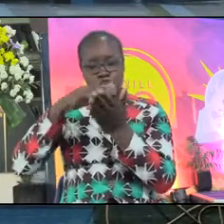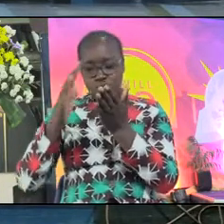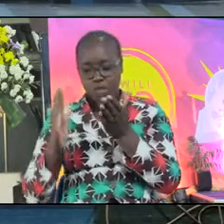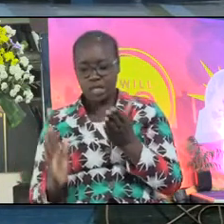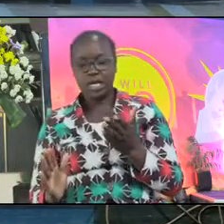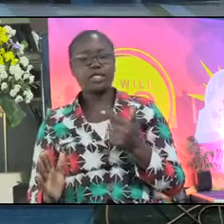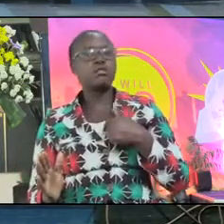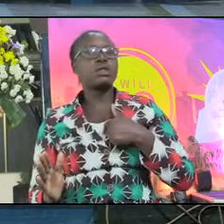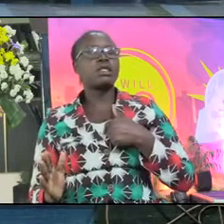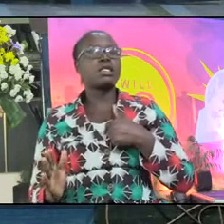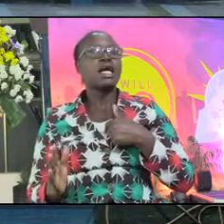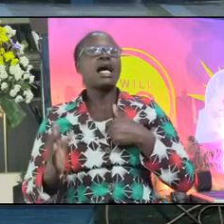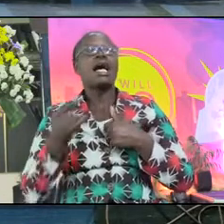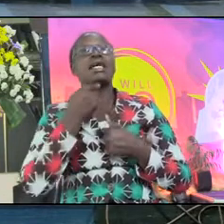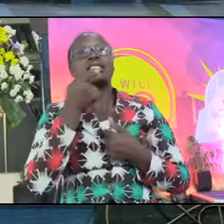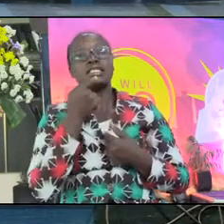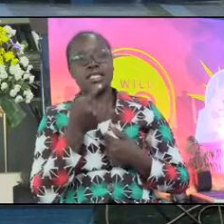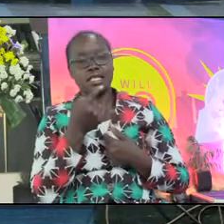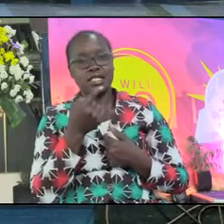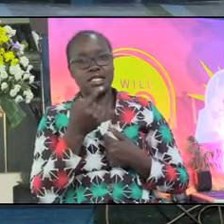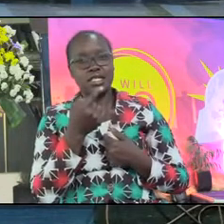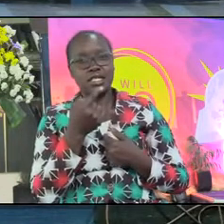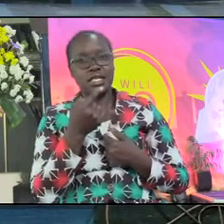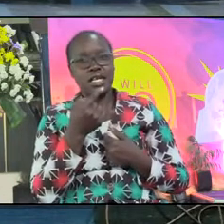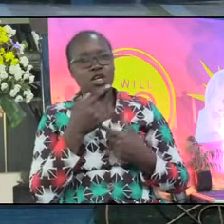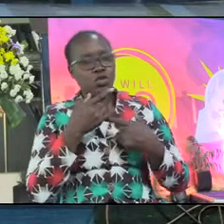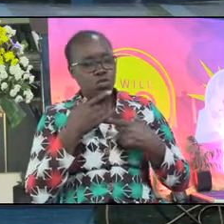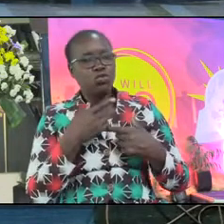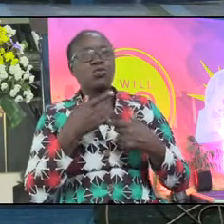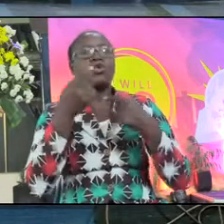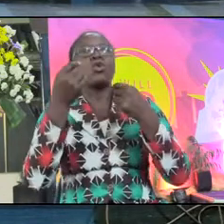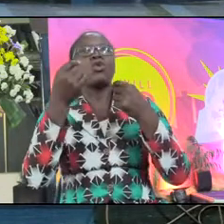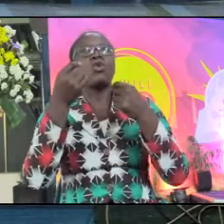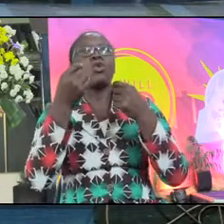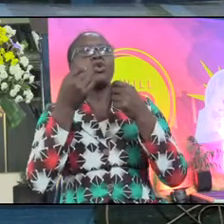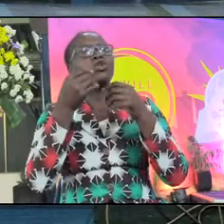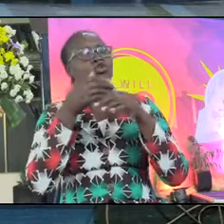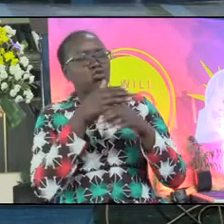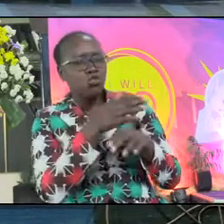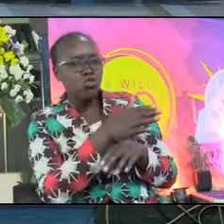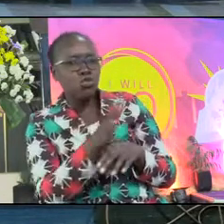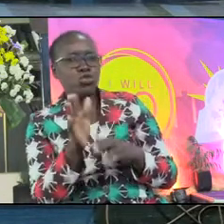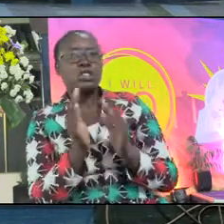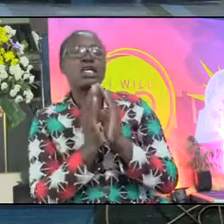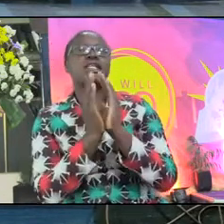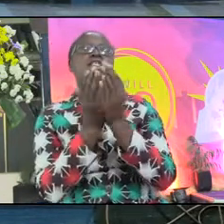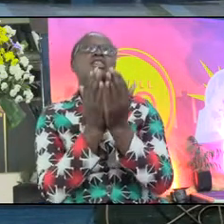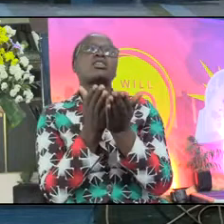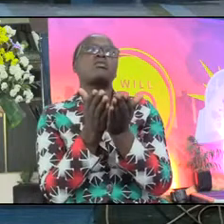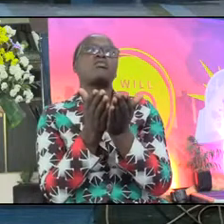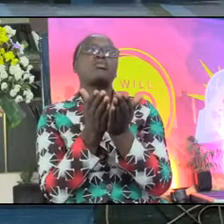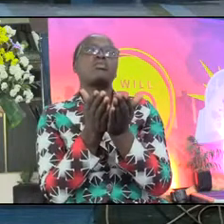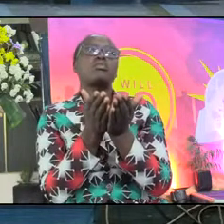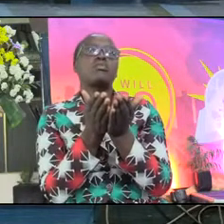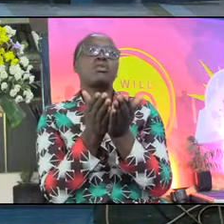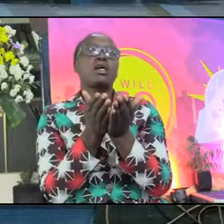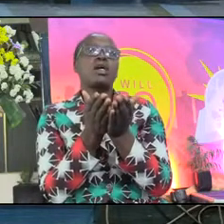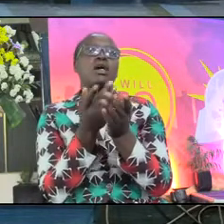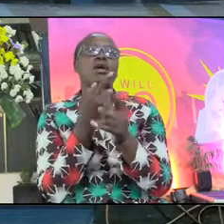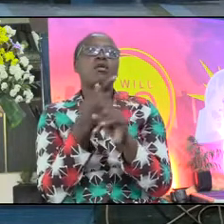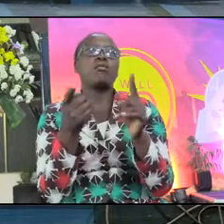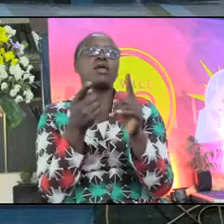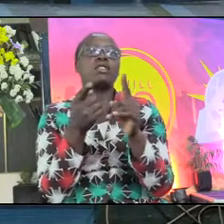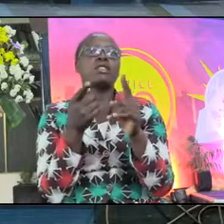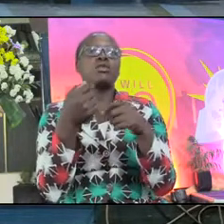me and said, we're going to lose the ship, but